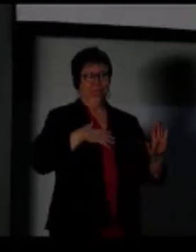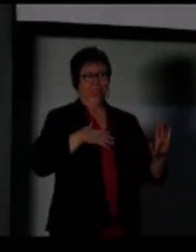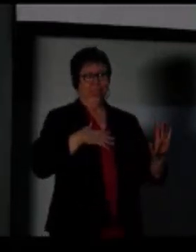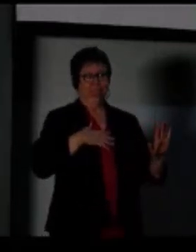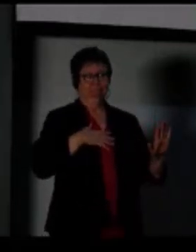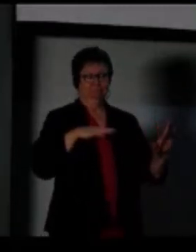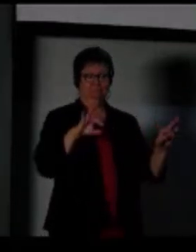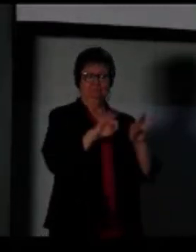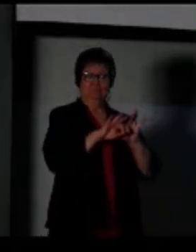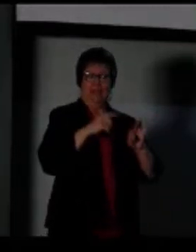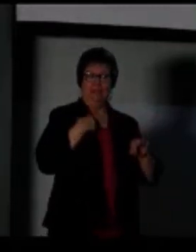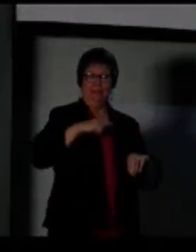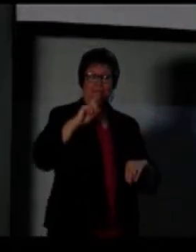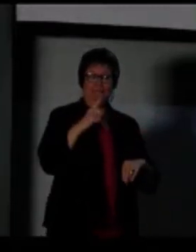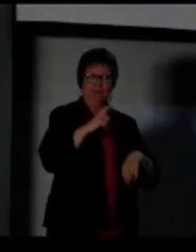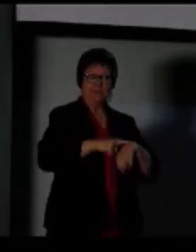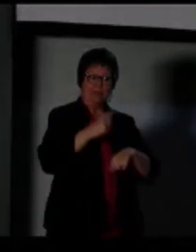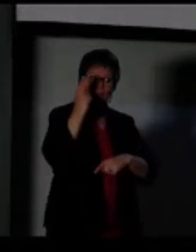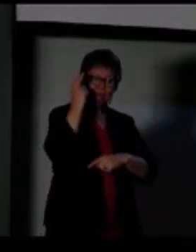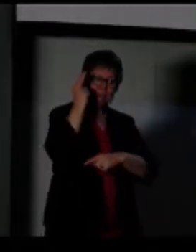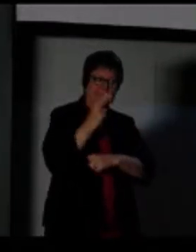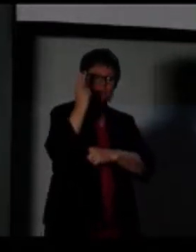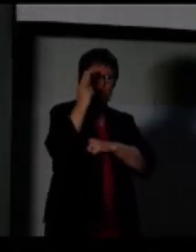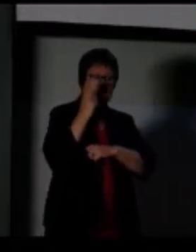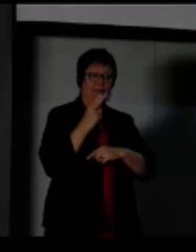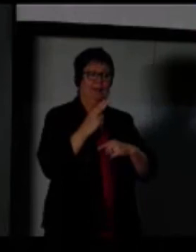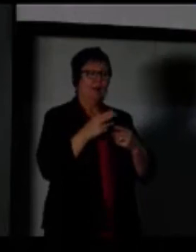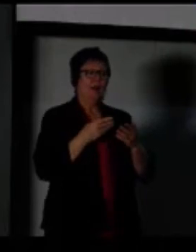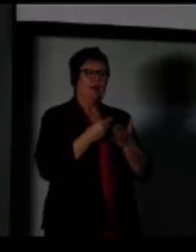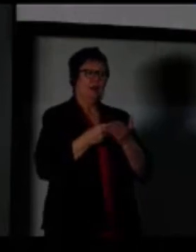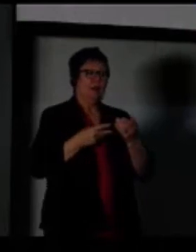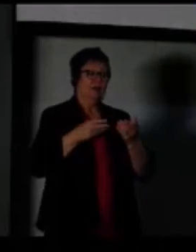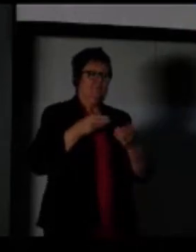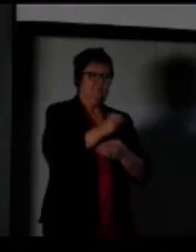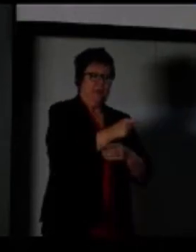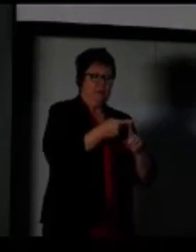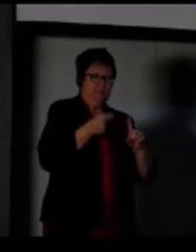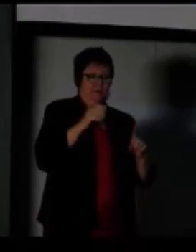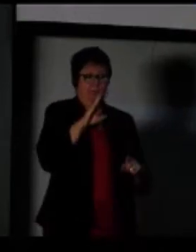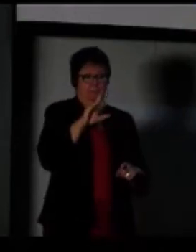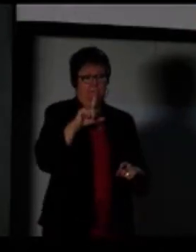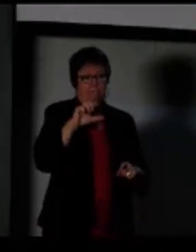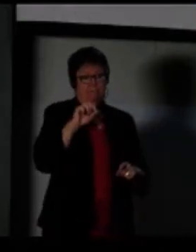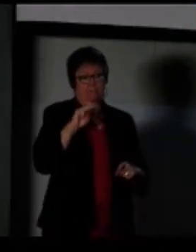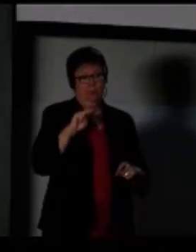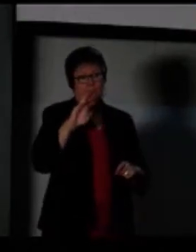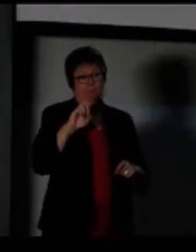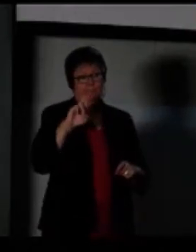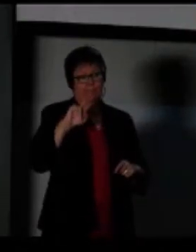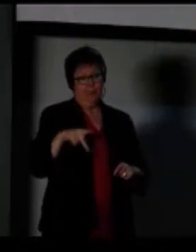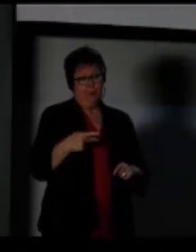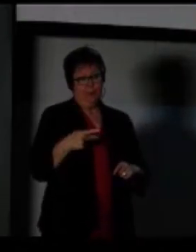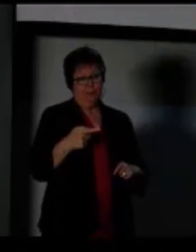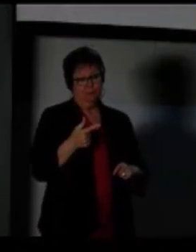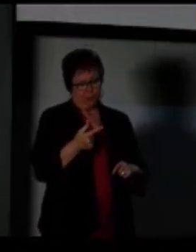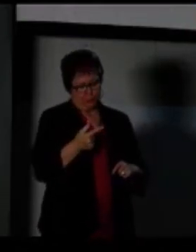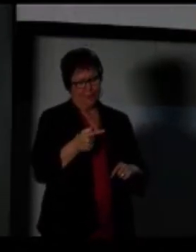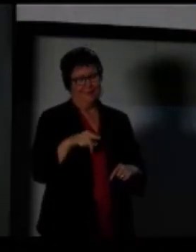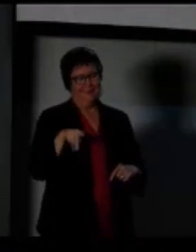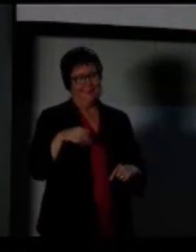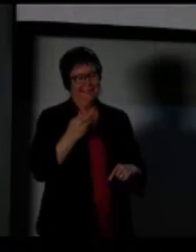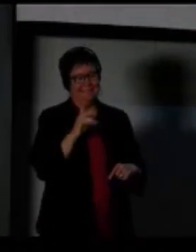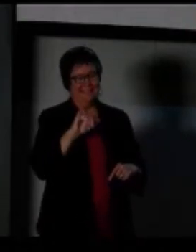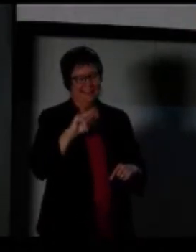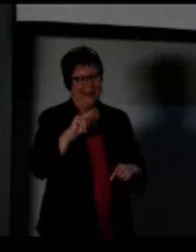was funded by Bloomberg Philanthropies. And it is a way